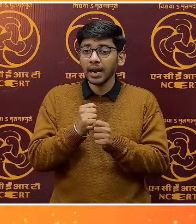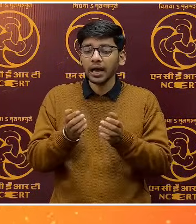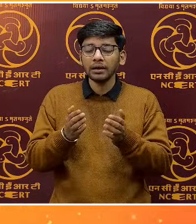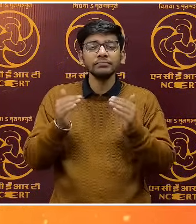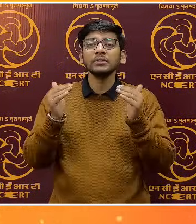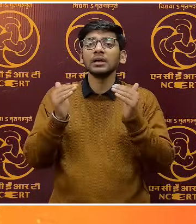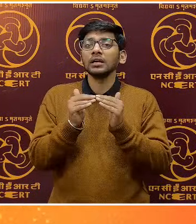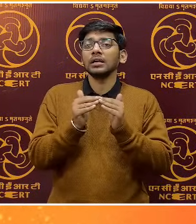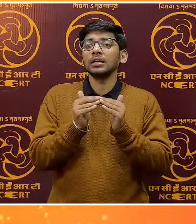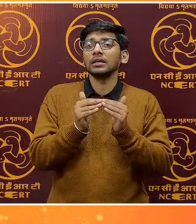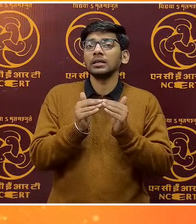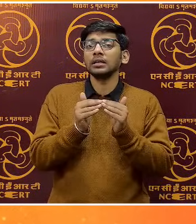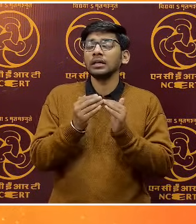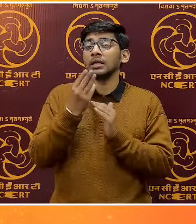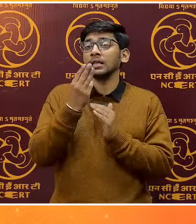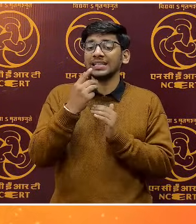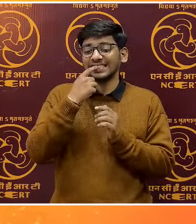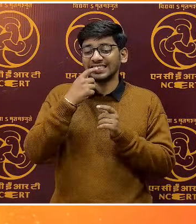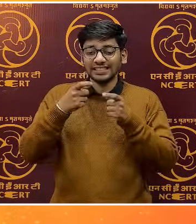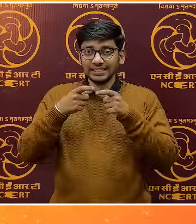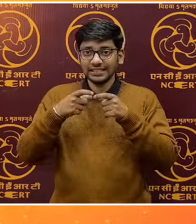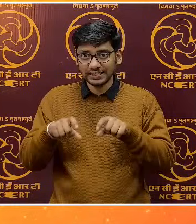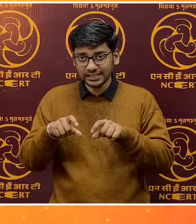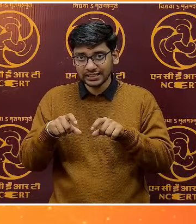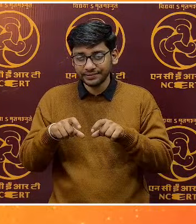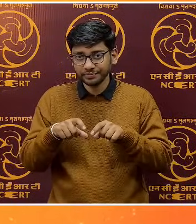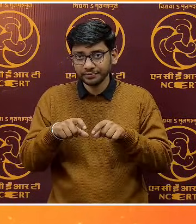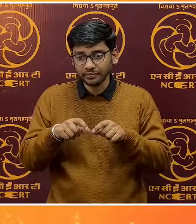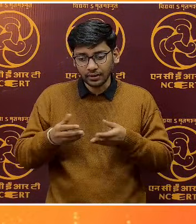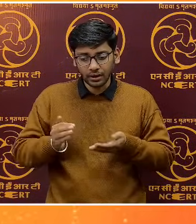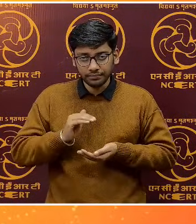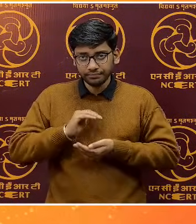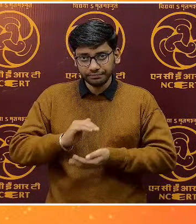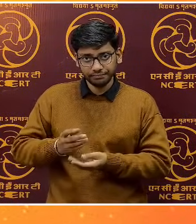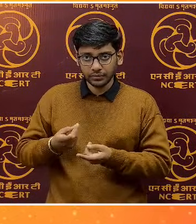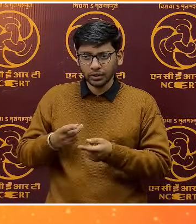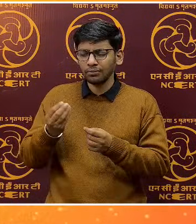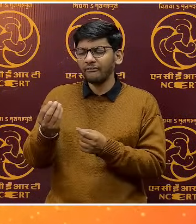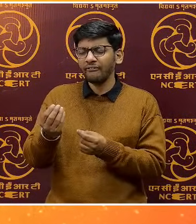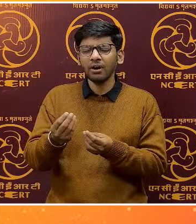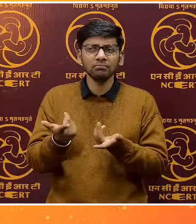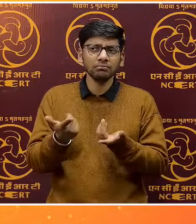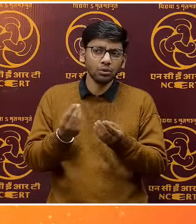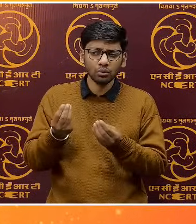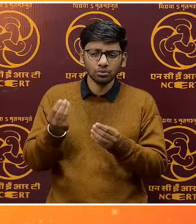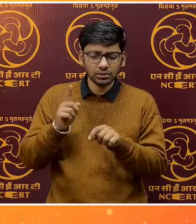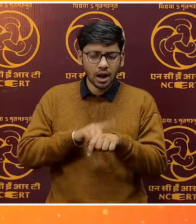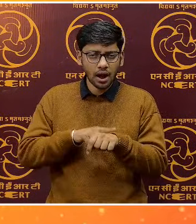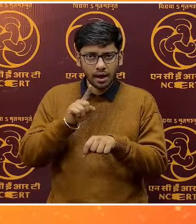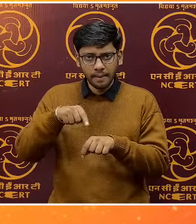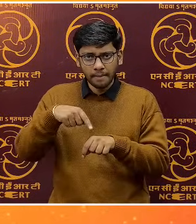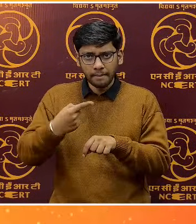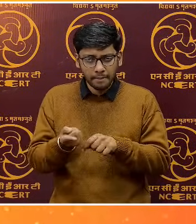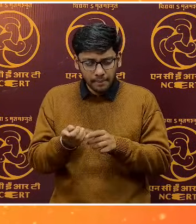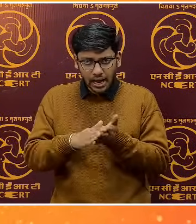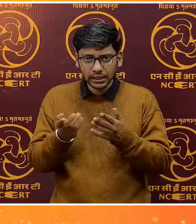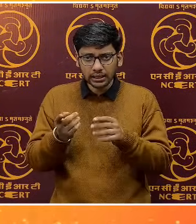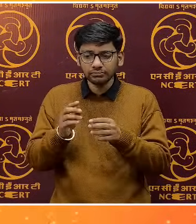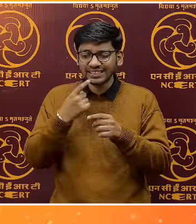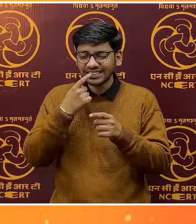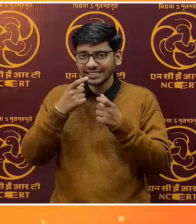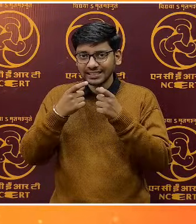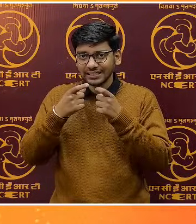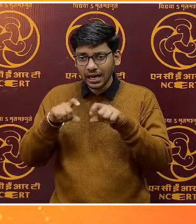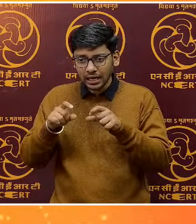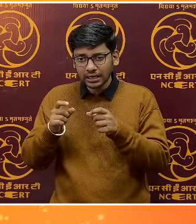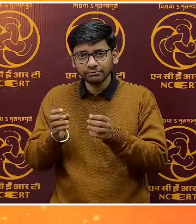Sparrow laid 3 eggs, okay, and soon the eggs hatched. The little baby sparrows popped